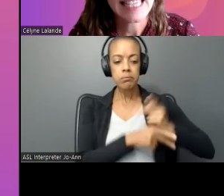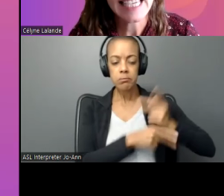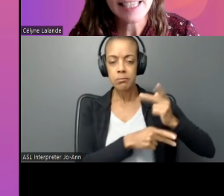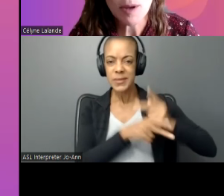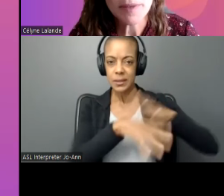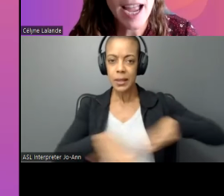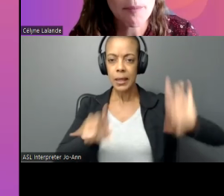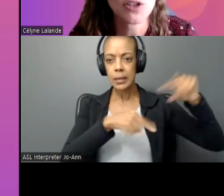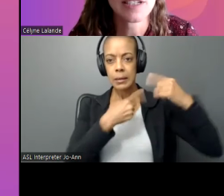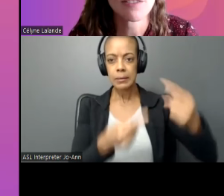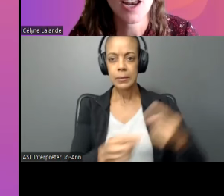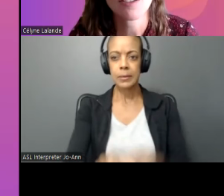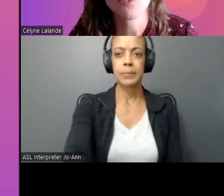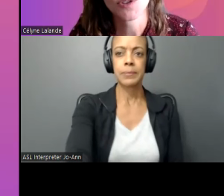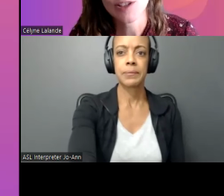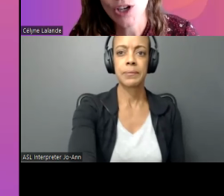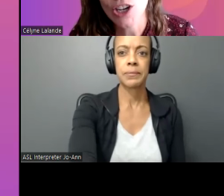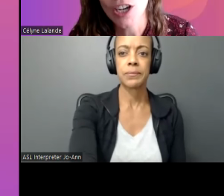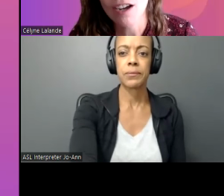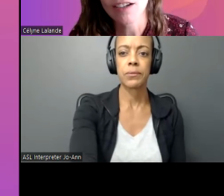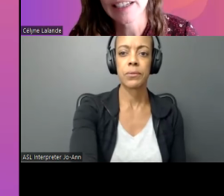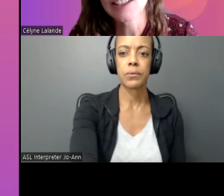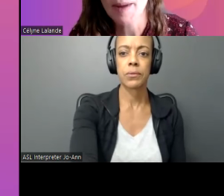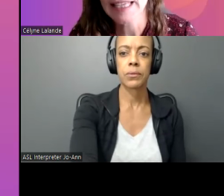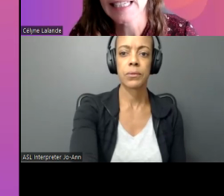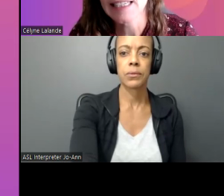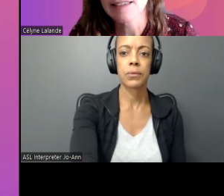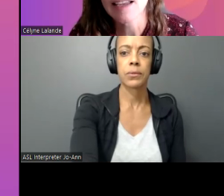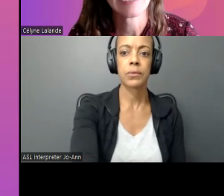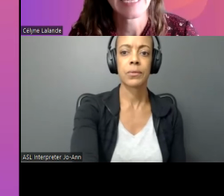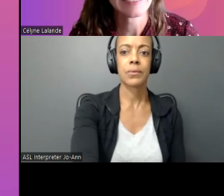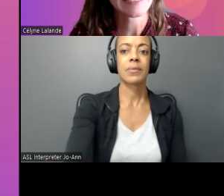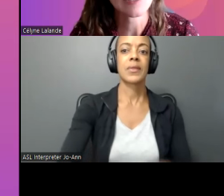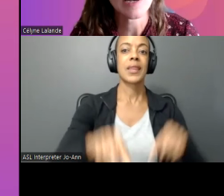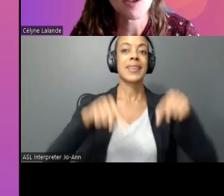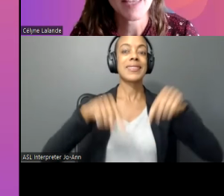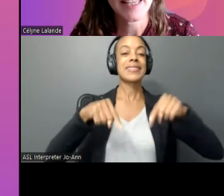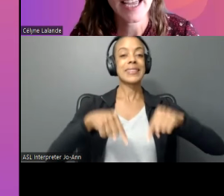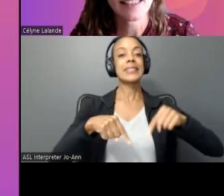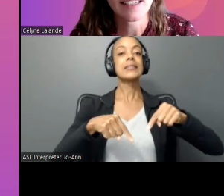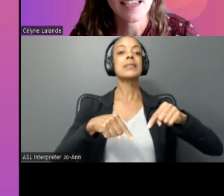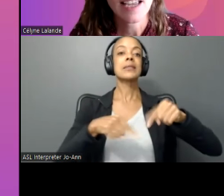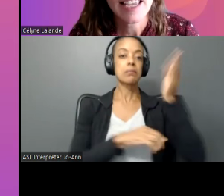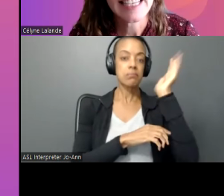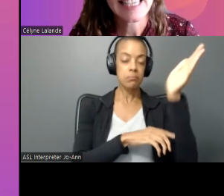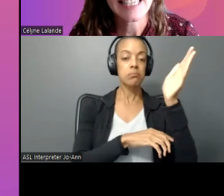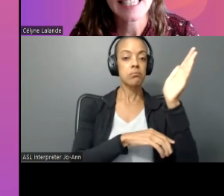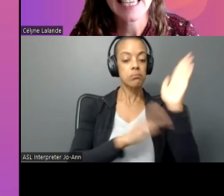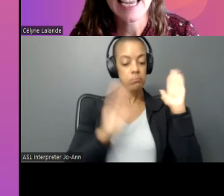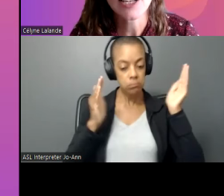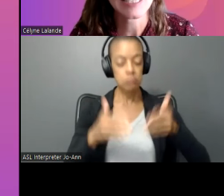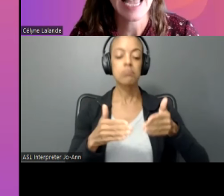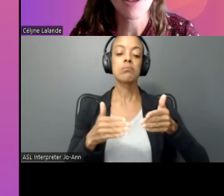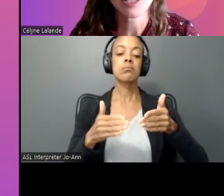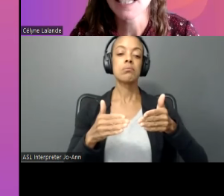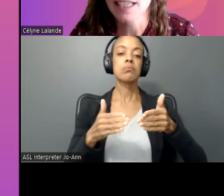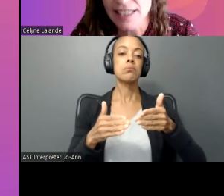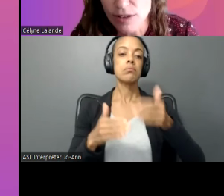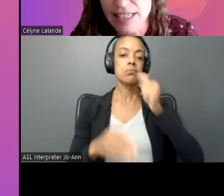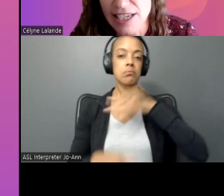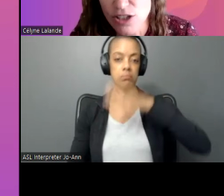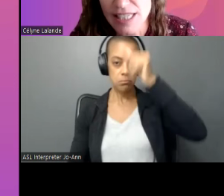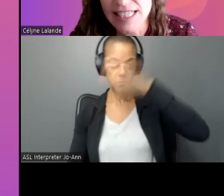lands. This series is based on gender violence and trauma. It